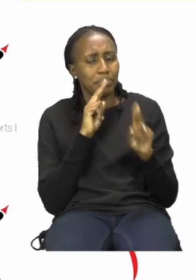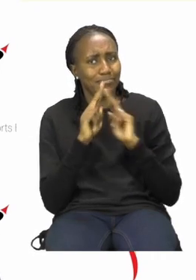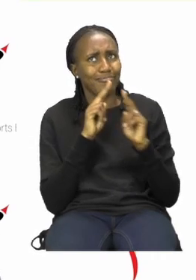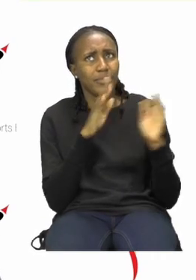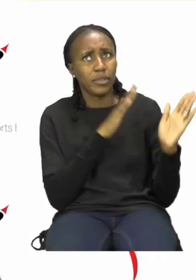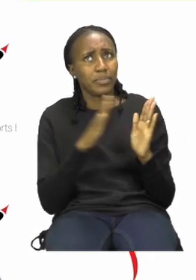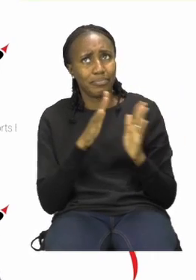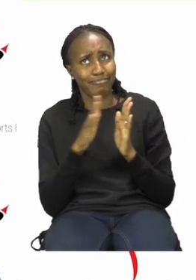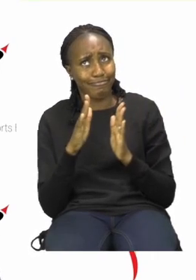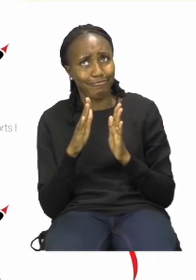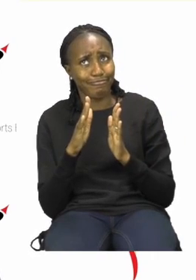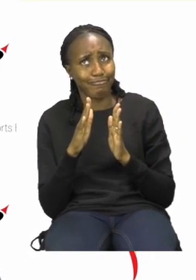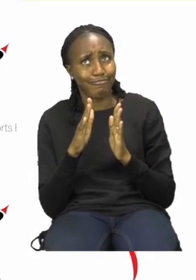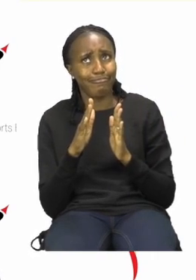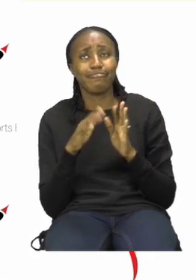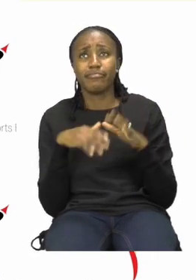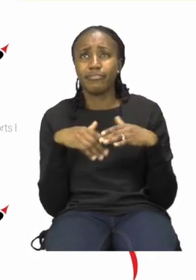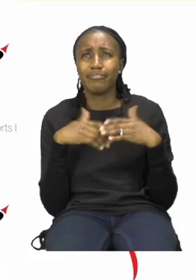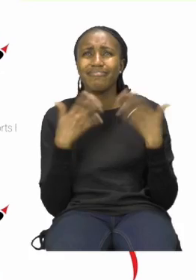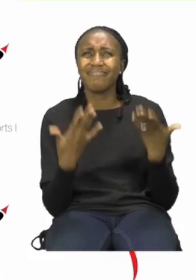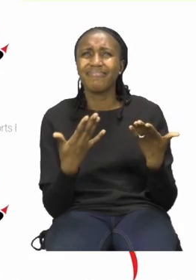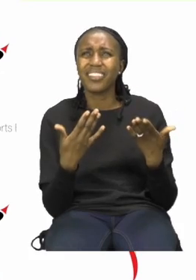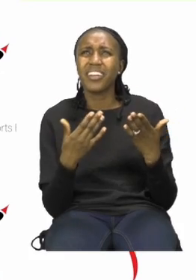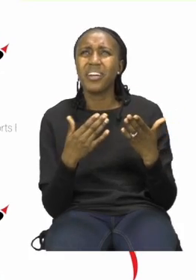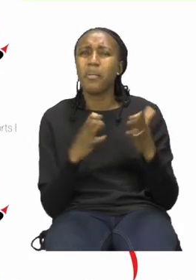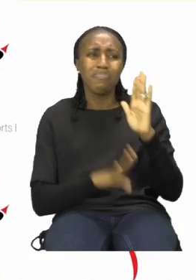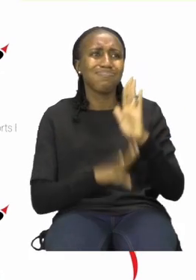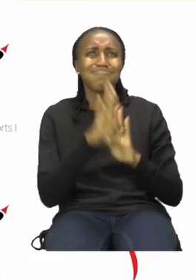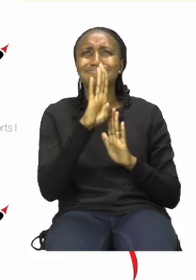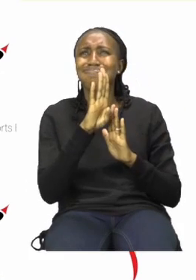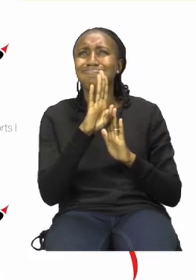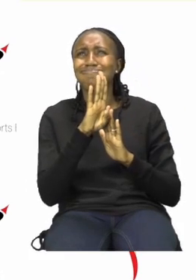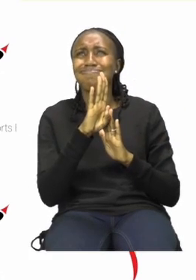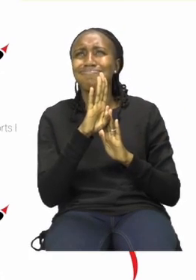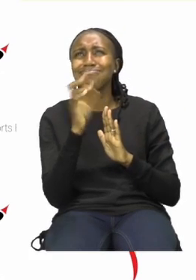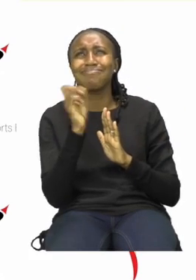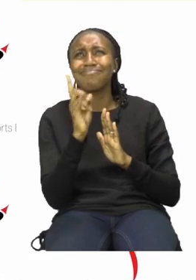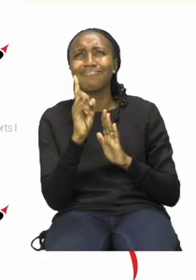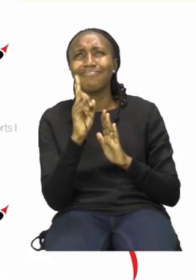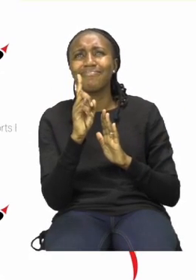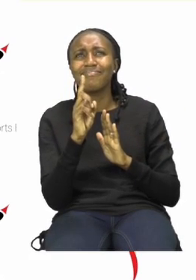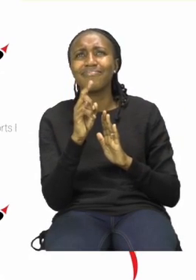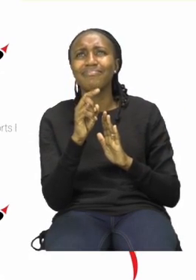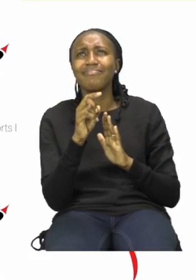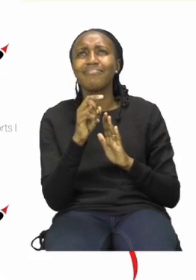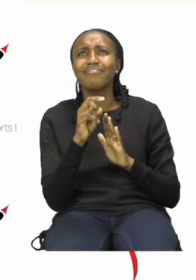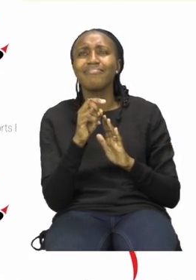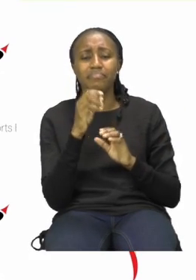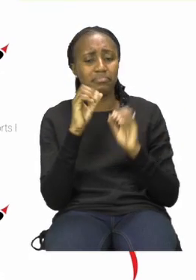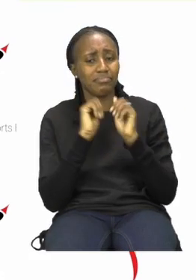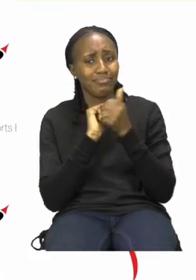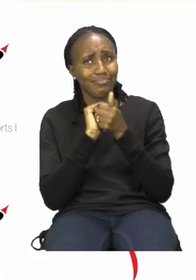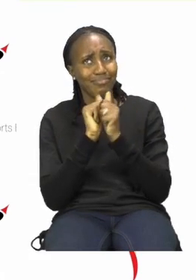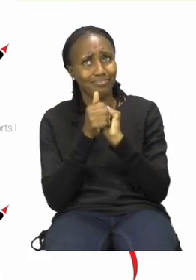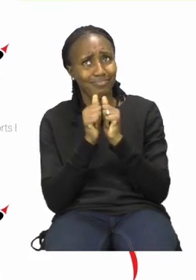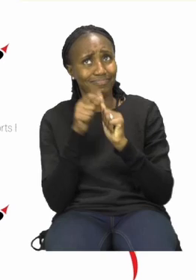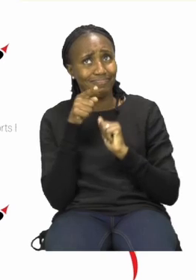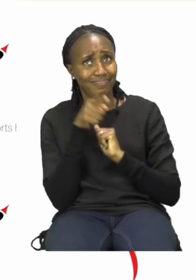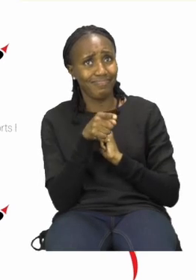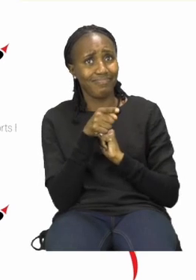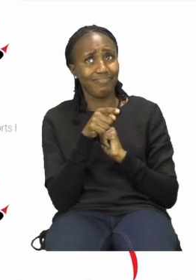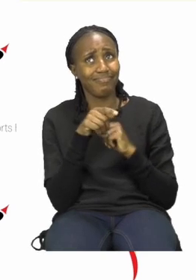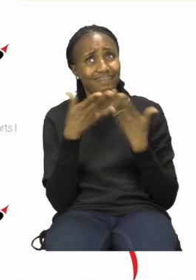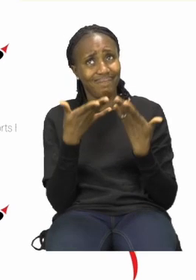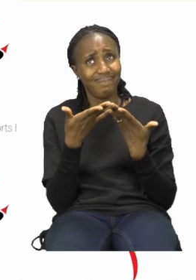Yes, yes. Yeah. All right. Now, some of the success stories that you have had so far with the code in Namibia, maybe just some of those